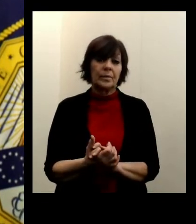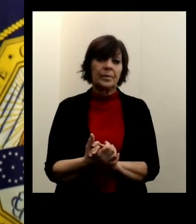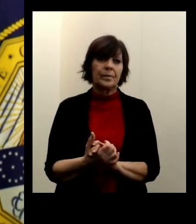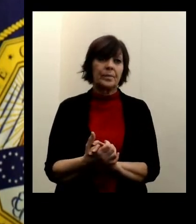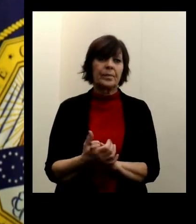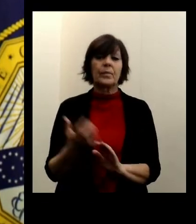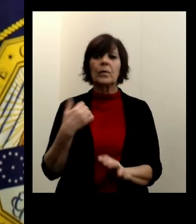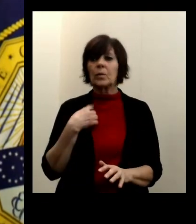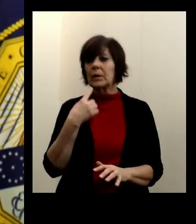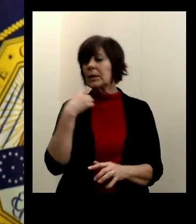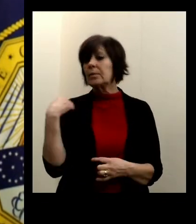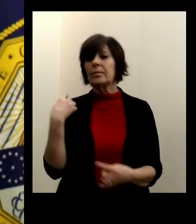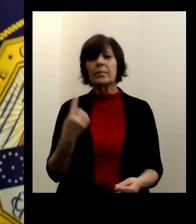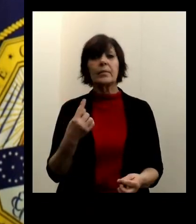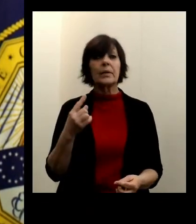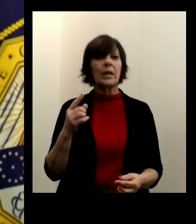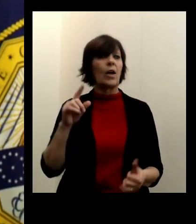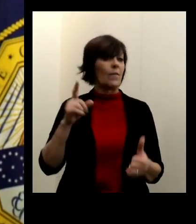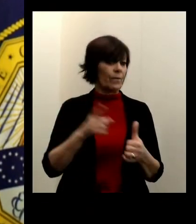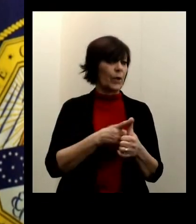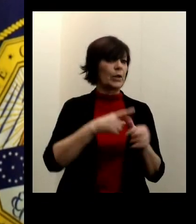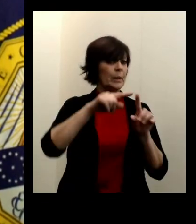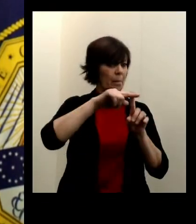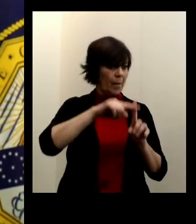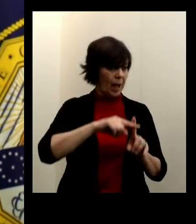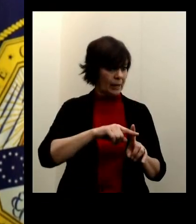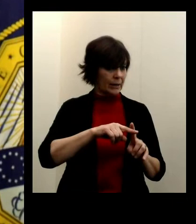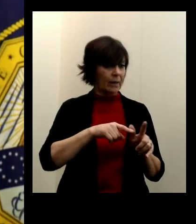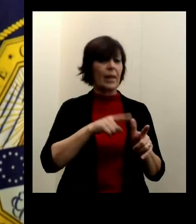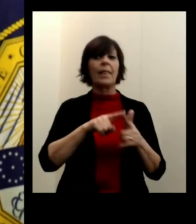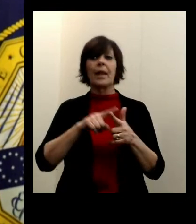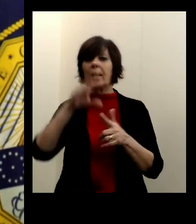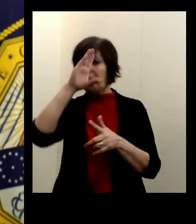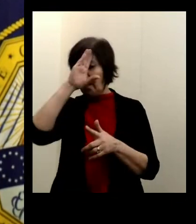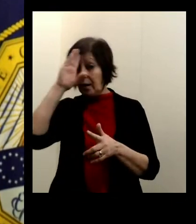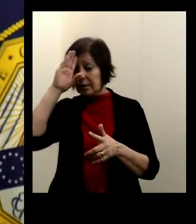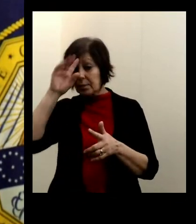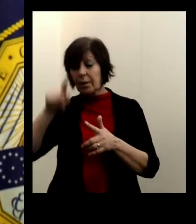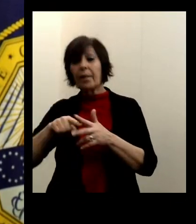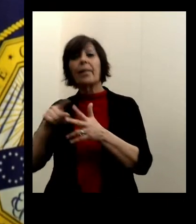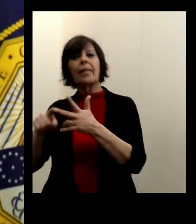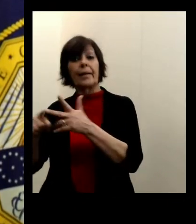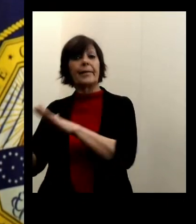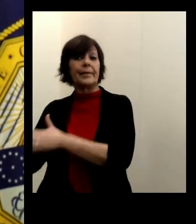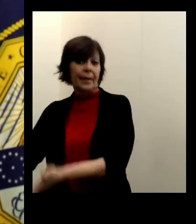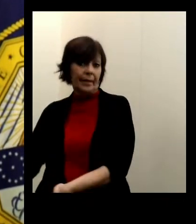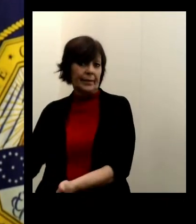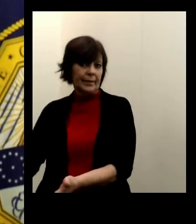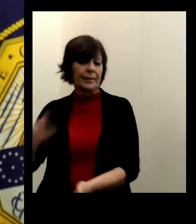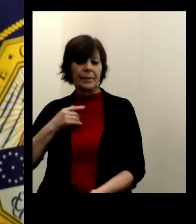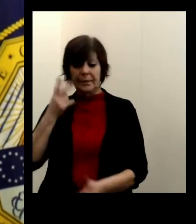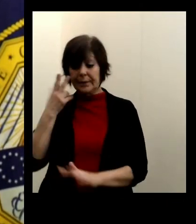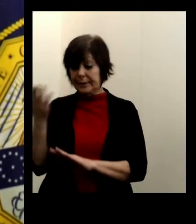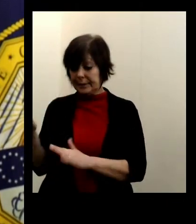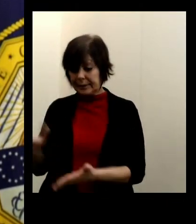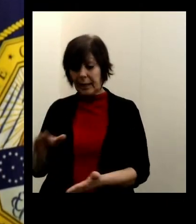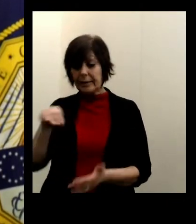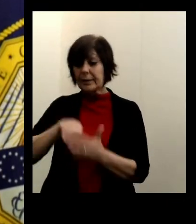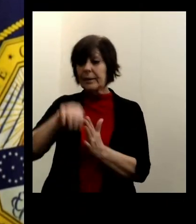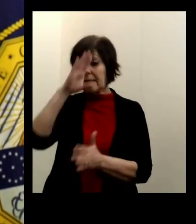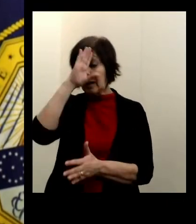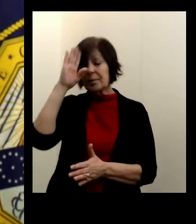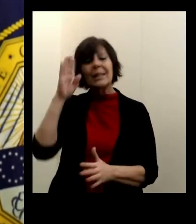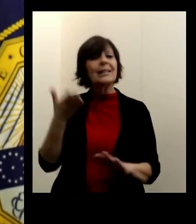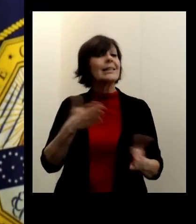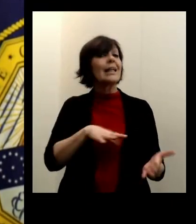As we've said all along, first come the cases, then come the hospitalization, then comes the deaths. We've seen deaths in hospital settings. We also